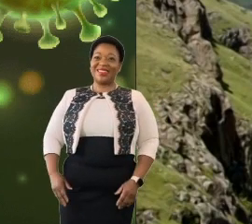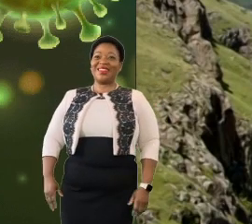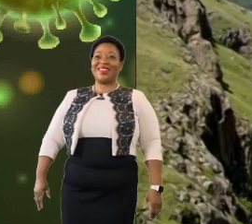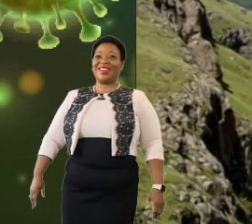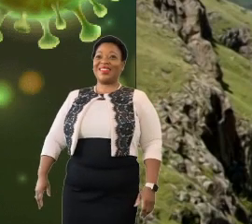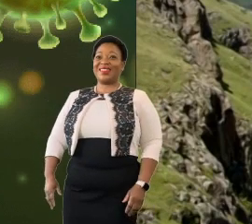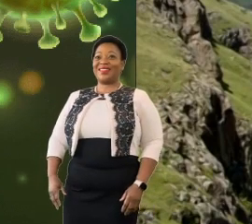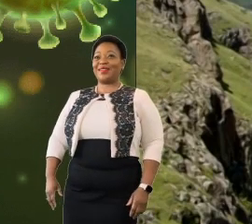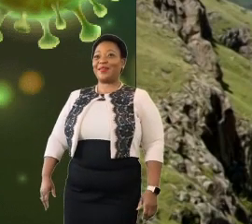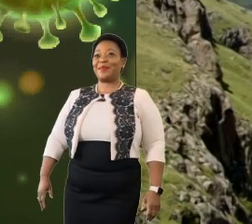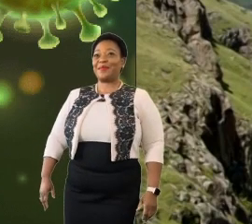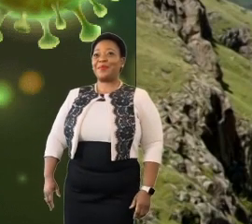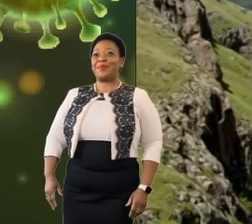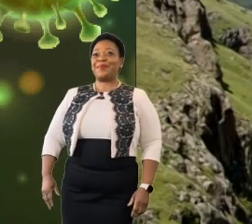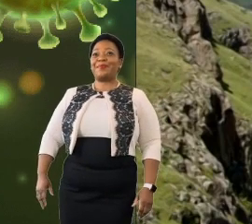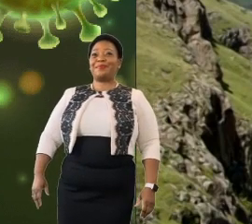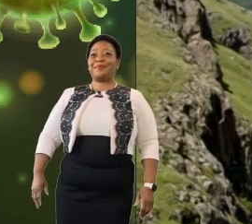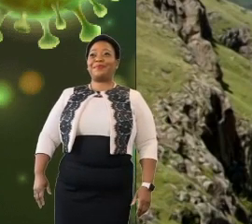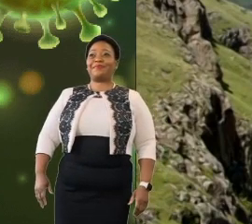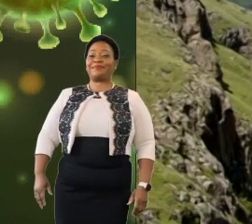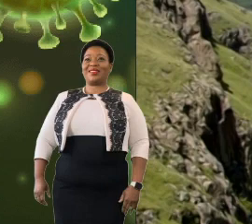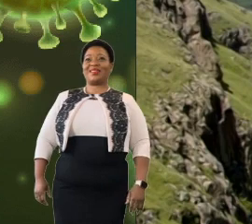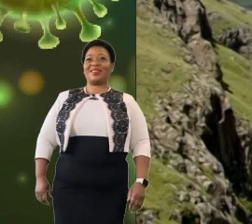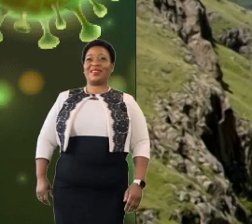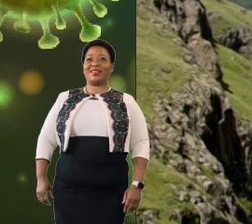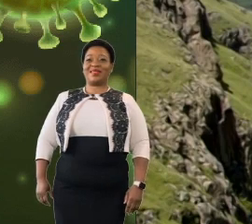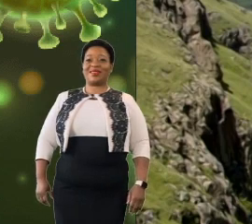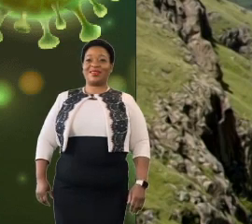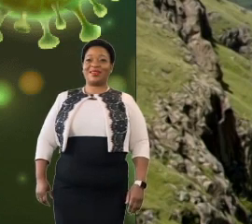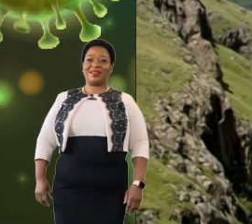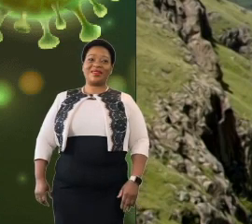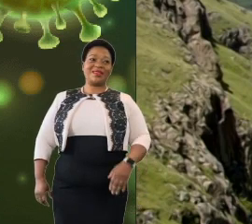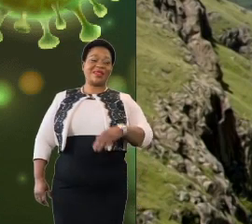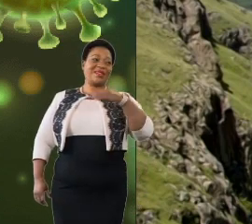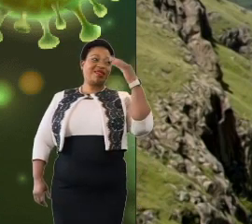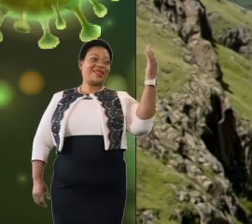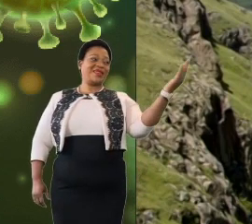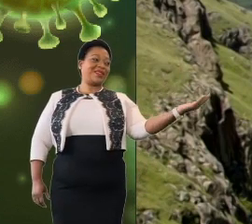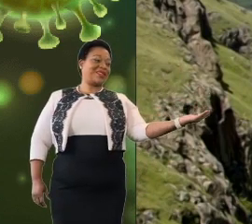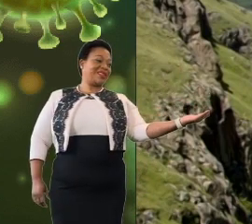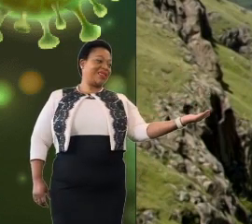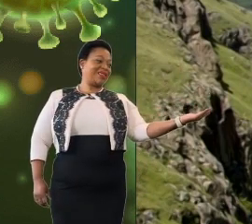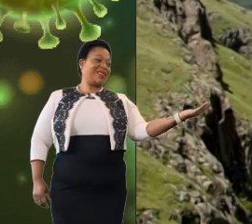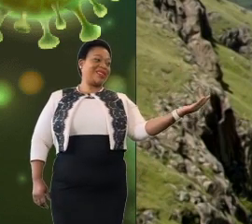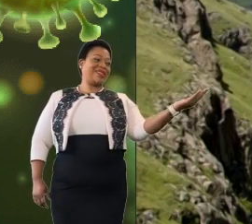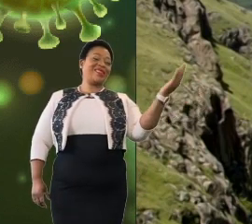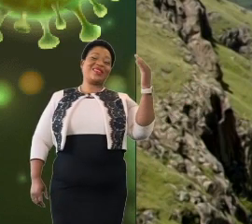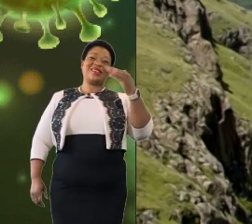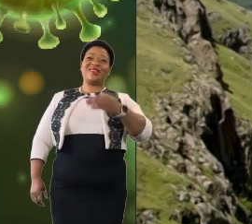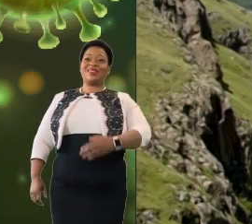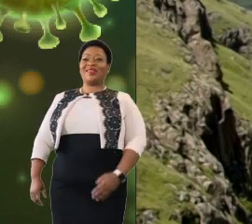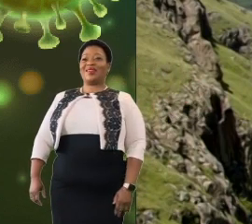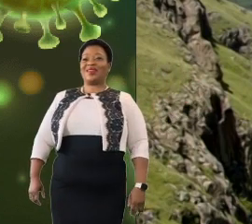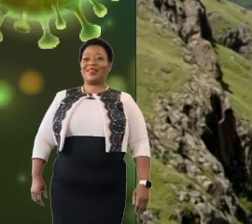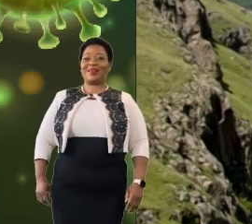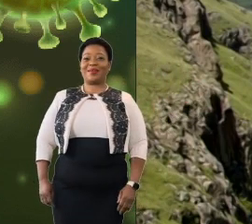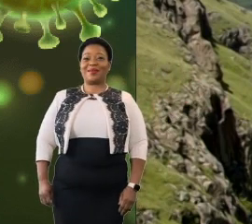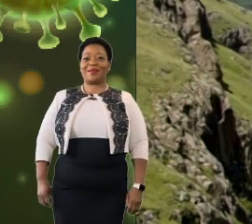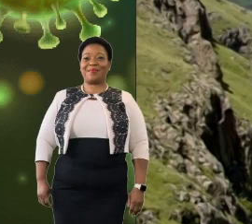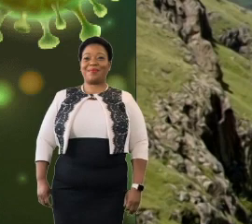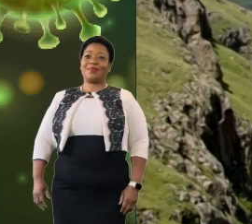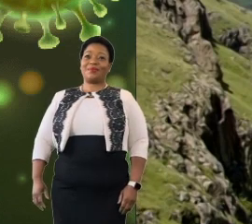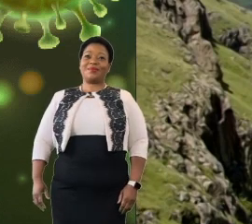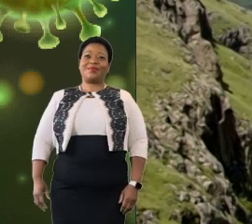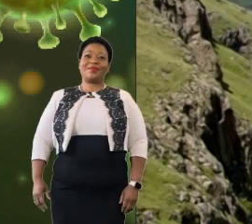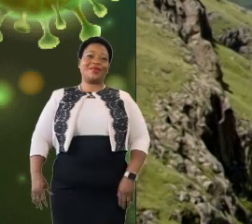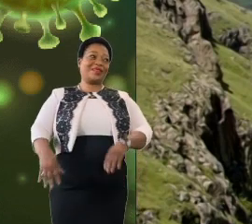waiting, but if MEC is there, maybe a closing remark from MEC side. Otherwise, maybe Neville, a closing